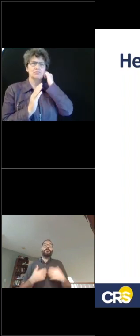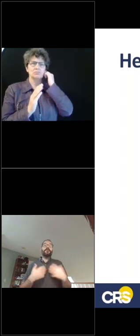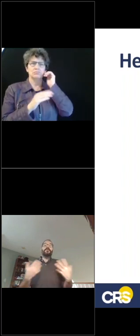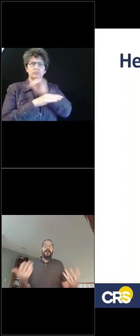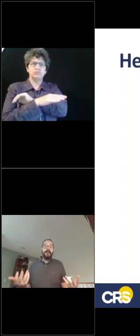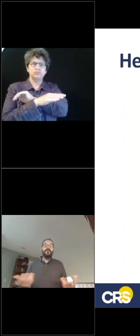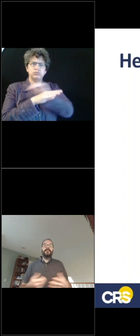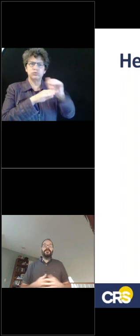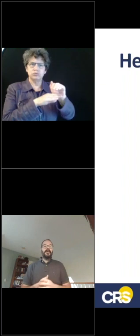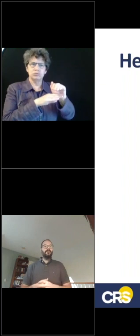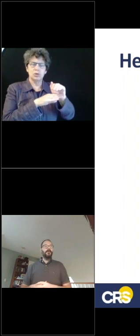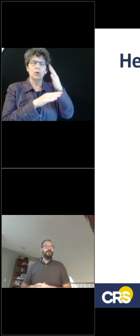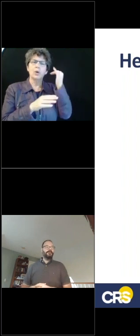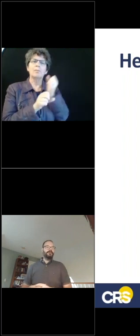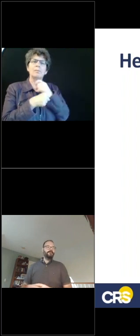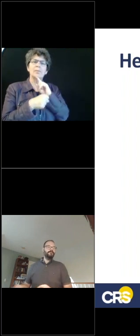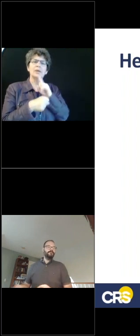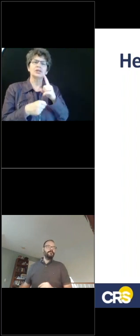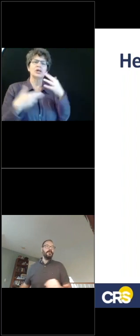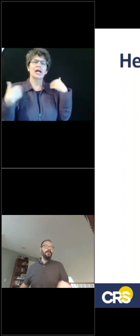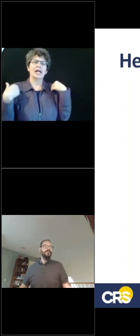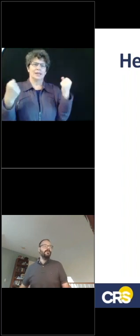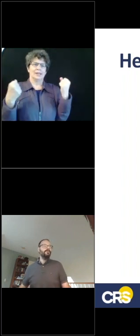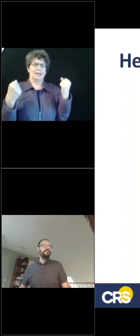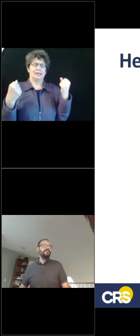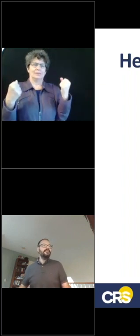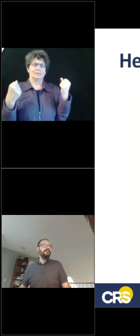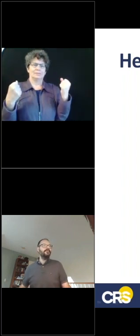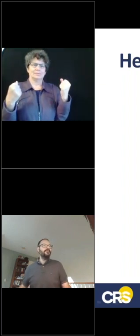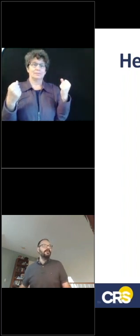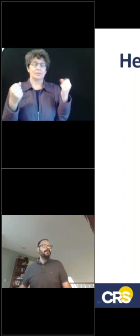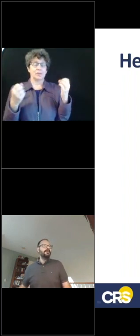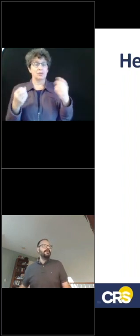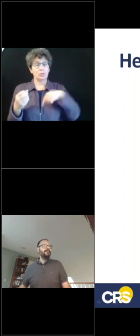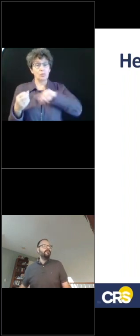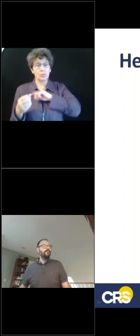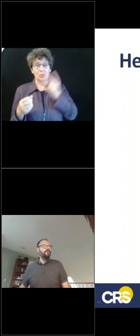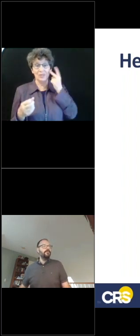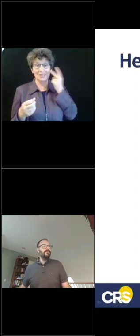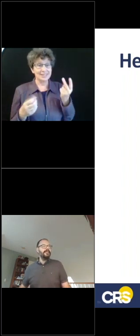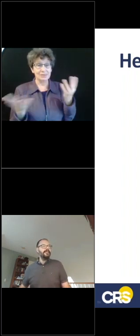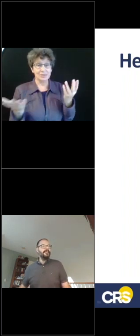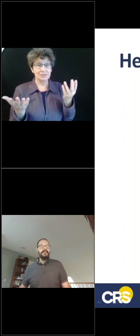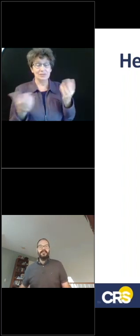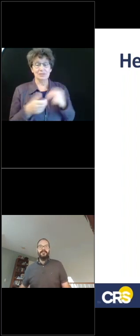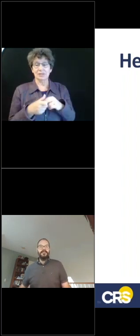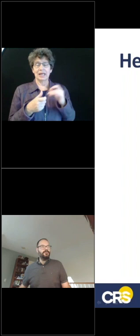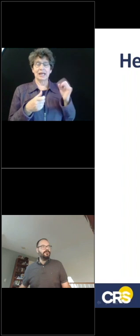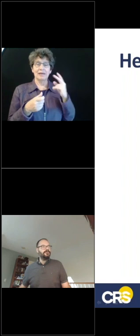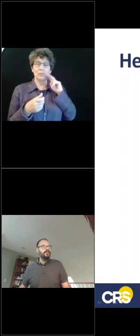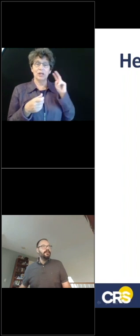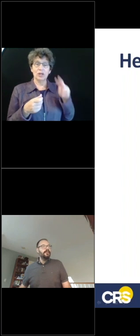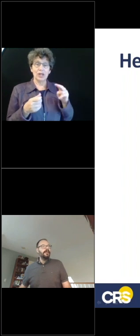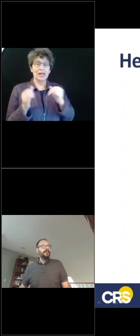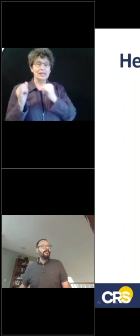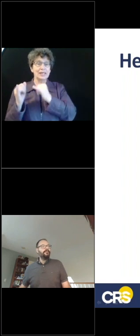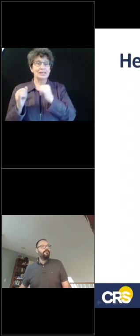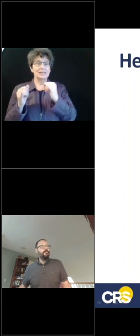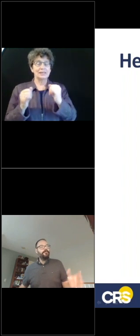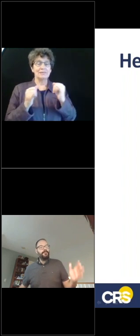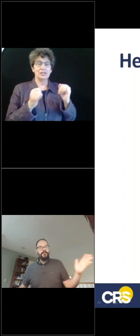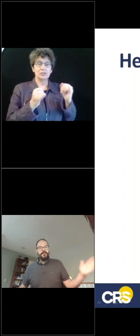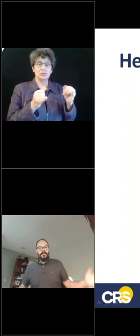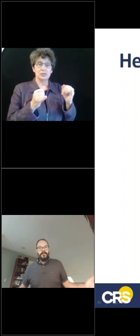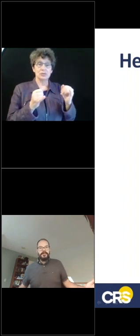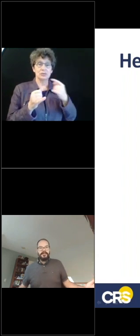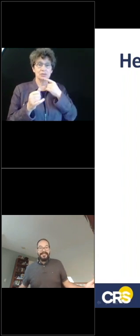to promote health and wellness. And so what we see here is that if we were to take individuals and get them